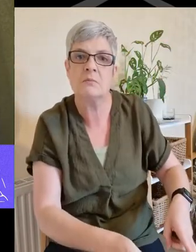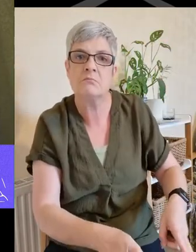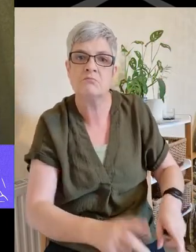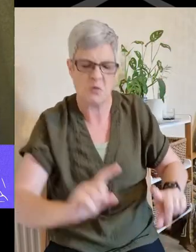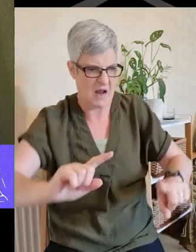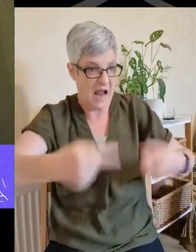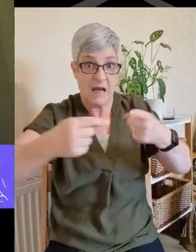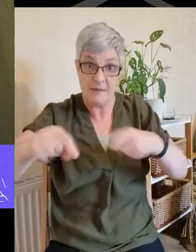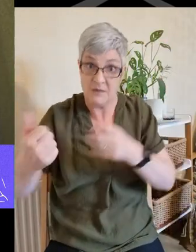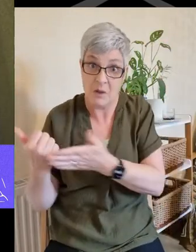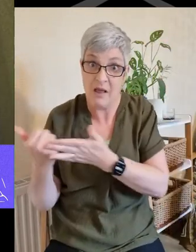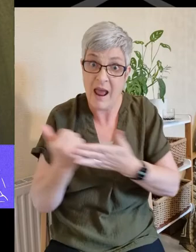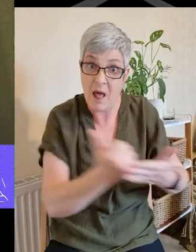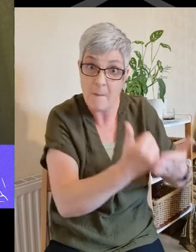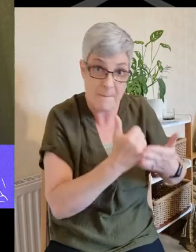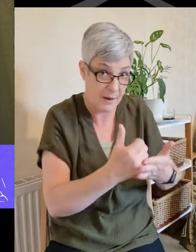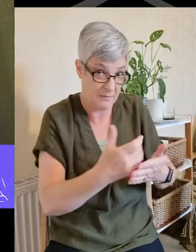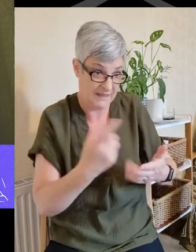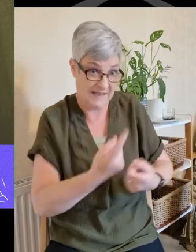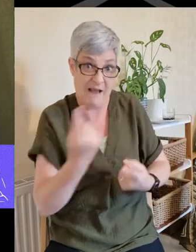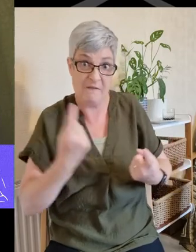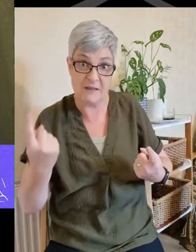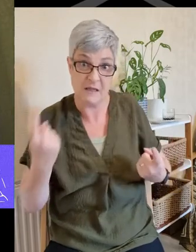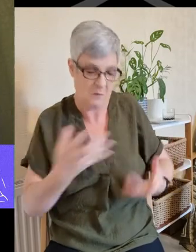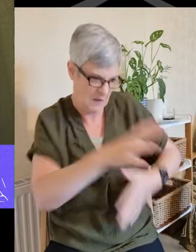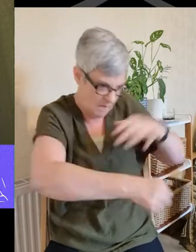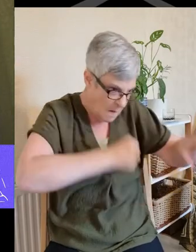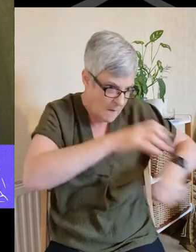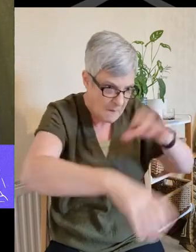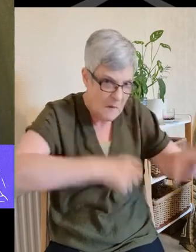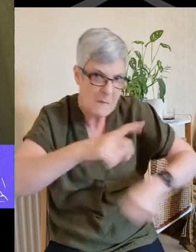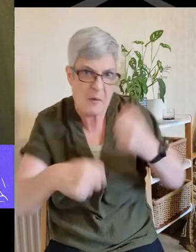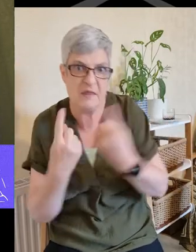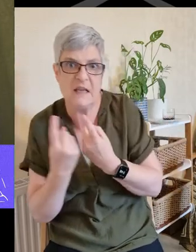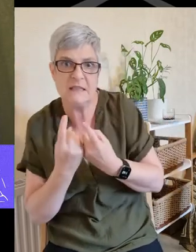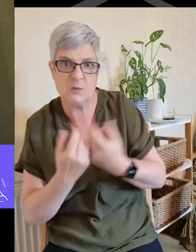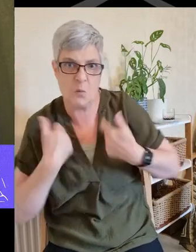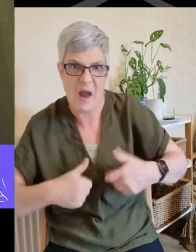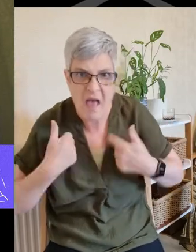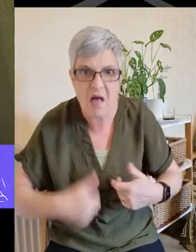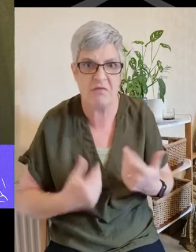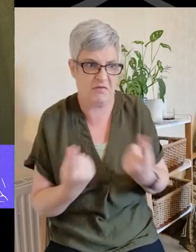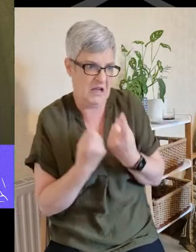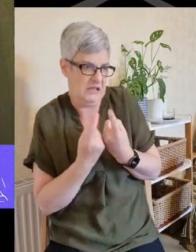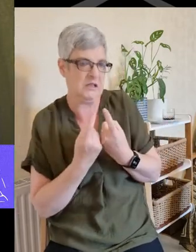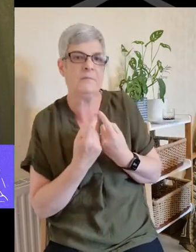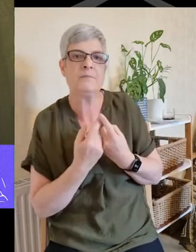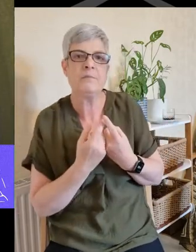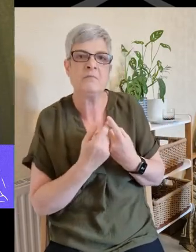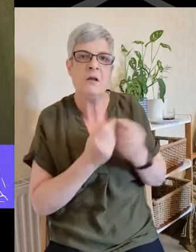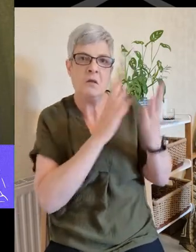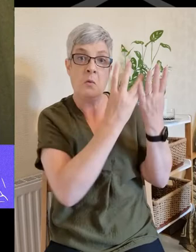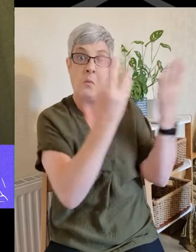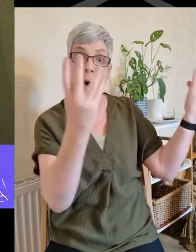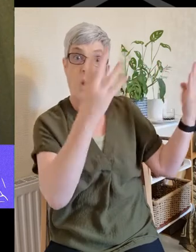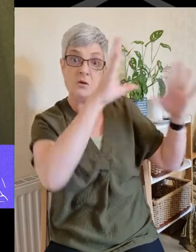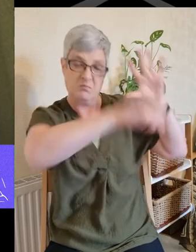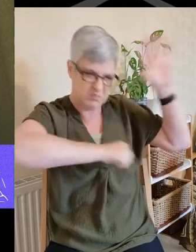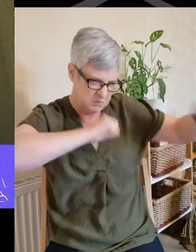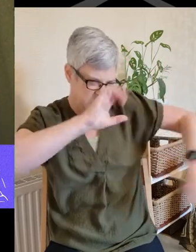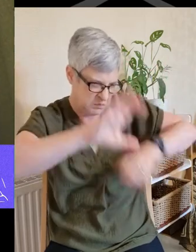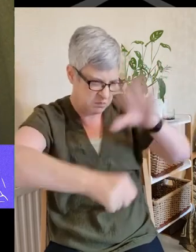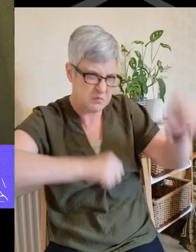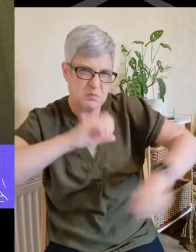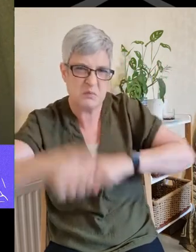Your enemies will help themselves to your wealth and merchandise. They will pull down your walls and shatter